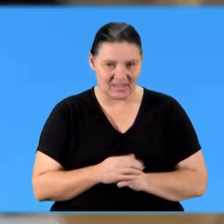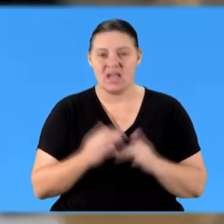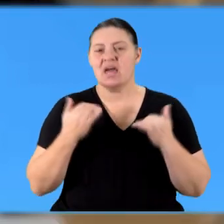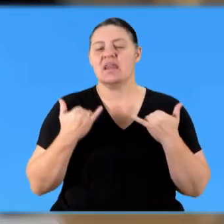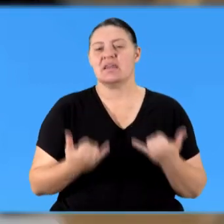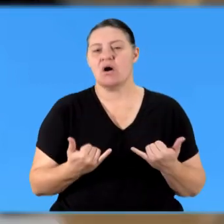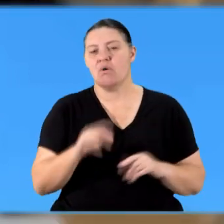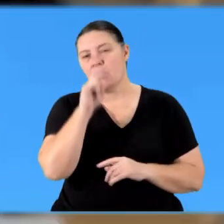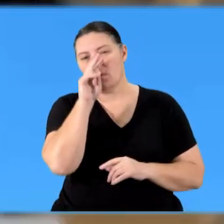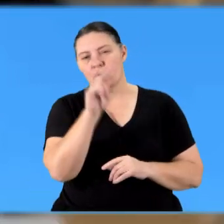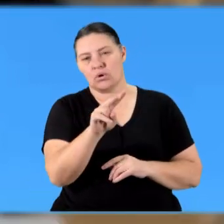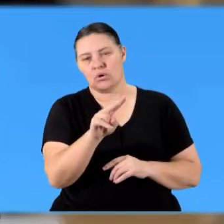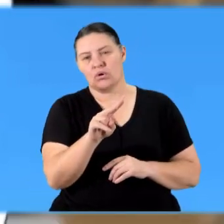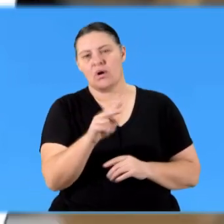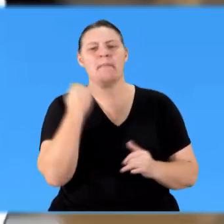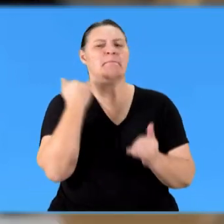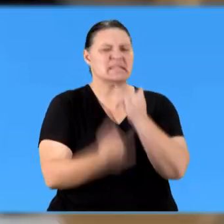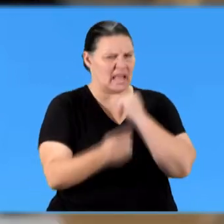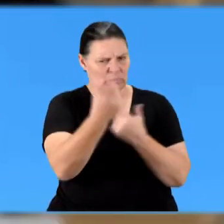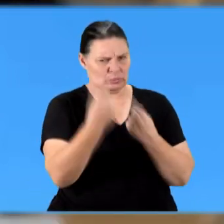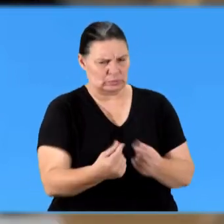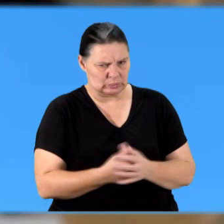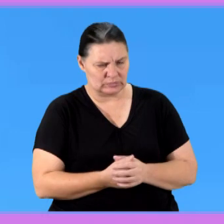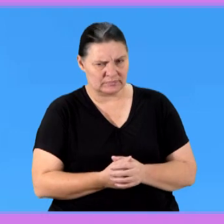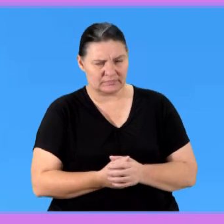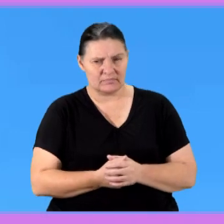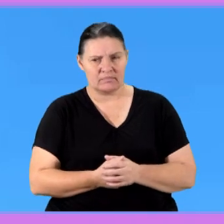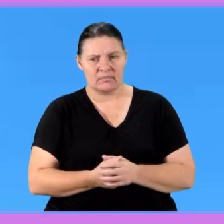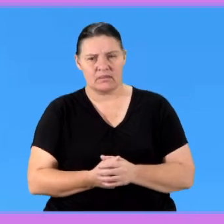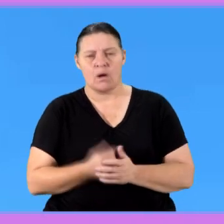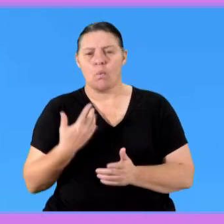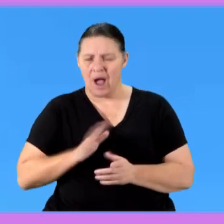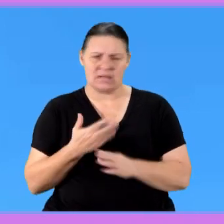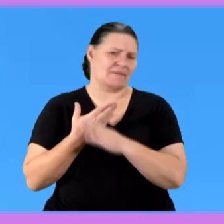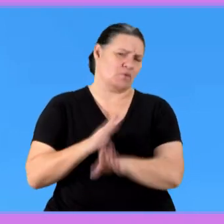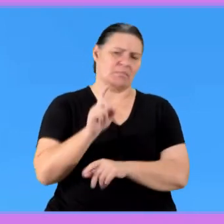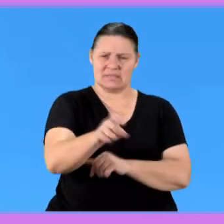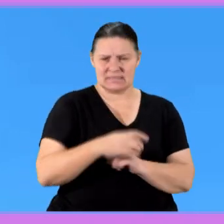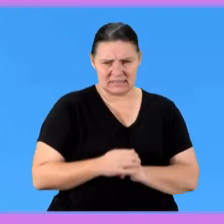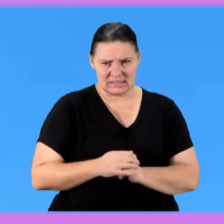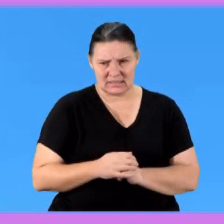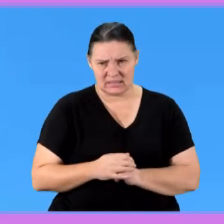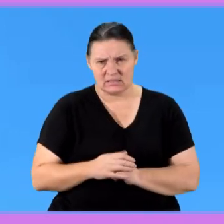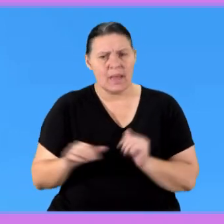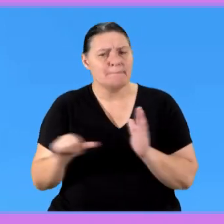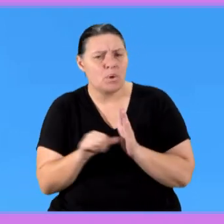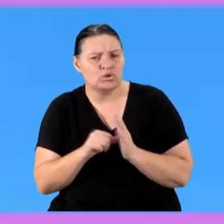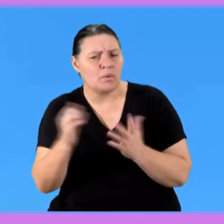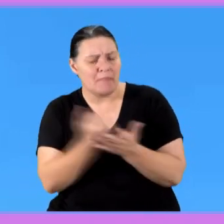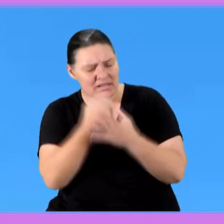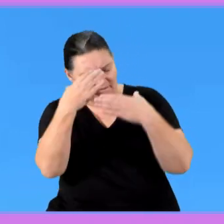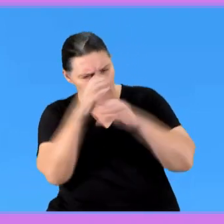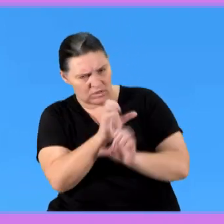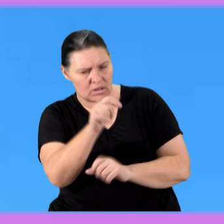guys. Now let's quickly look at typical errors, right, that I want you to avoid. Important things that you